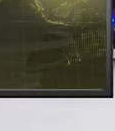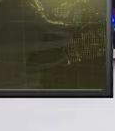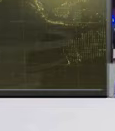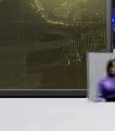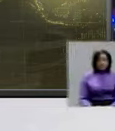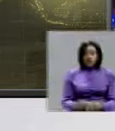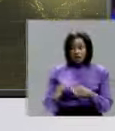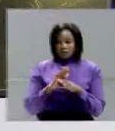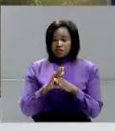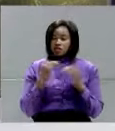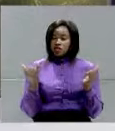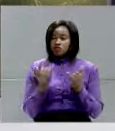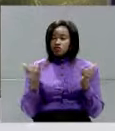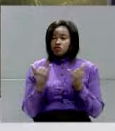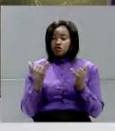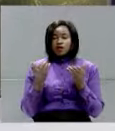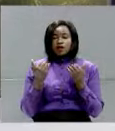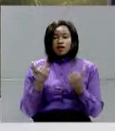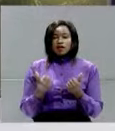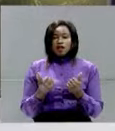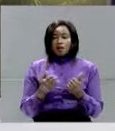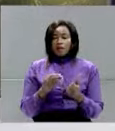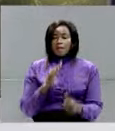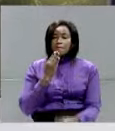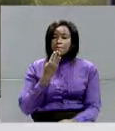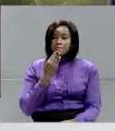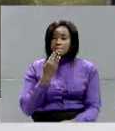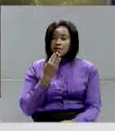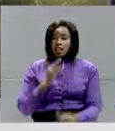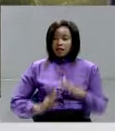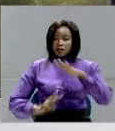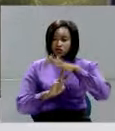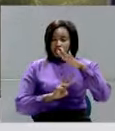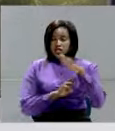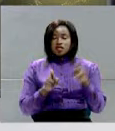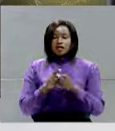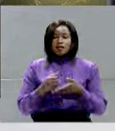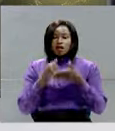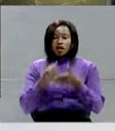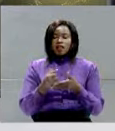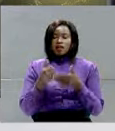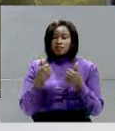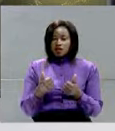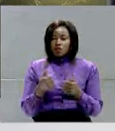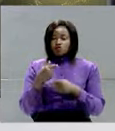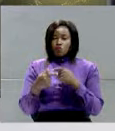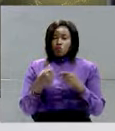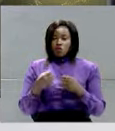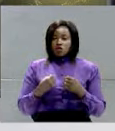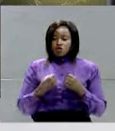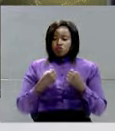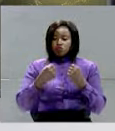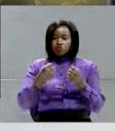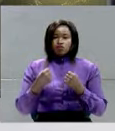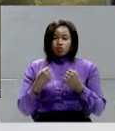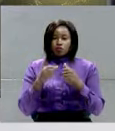In our business stories, the new Malaba Wanso border post bridge has eased the flow of inbound and outbound cargo traffic. To be officially